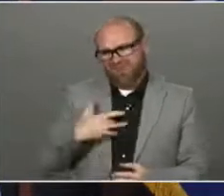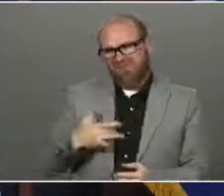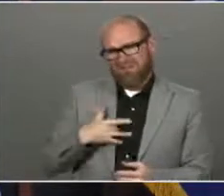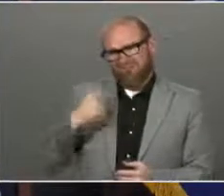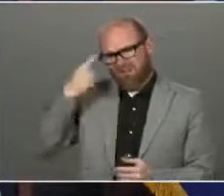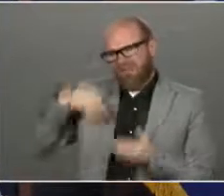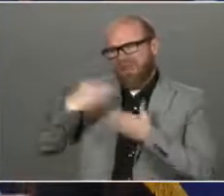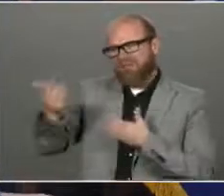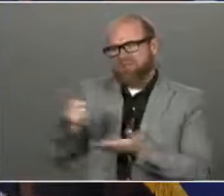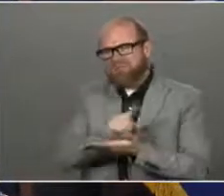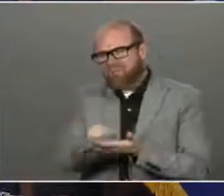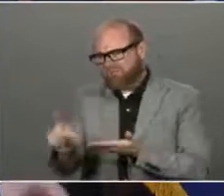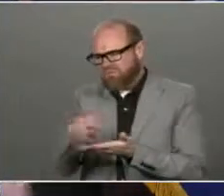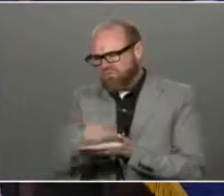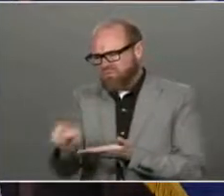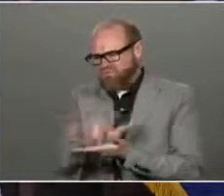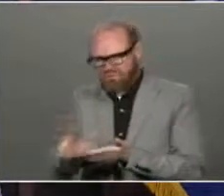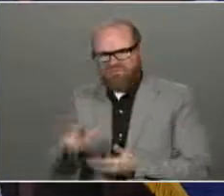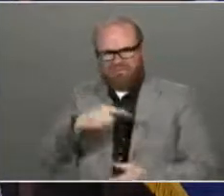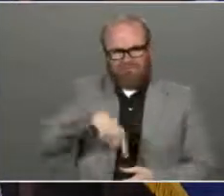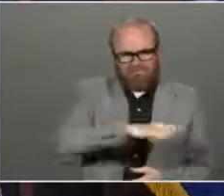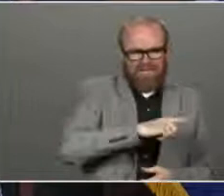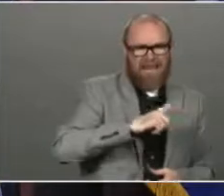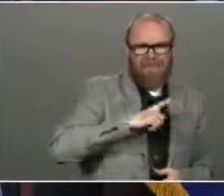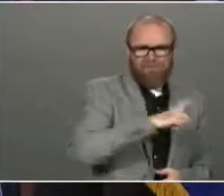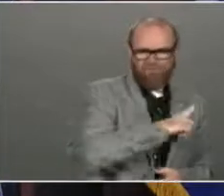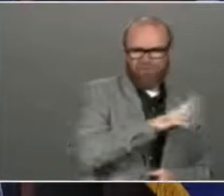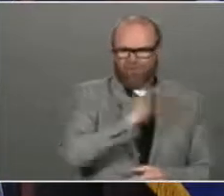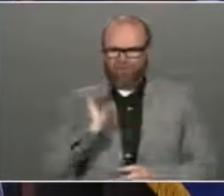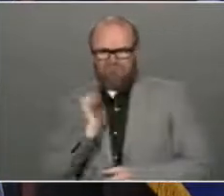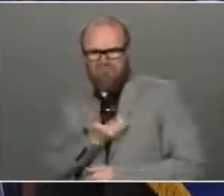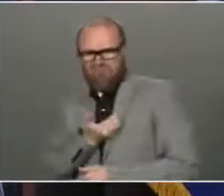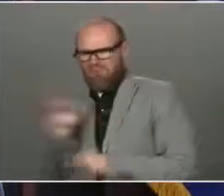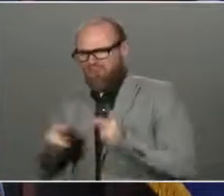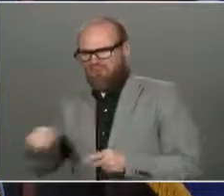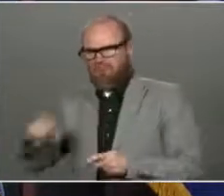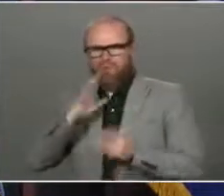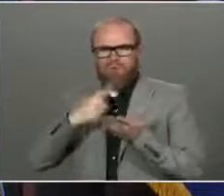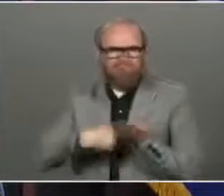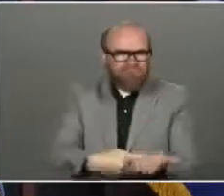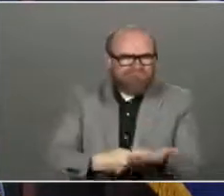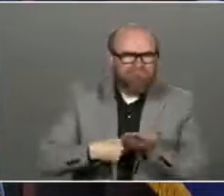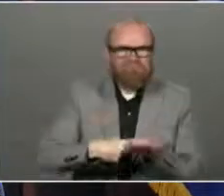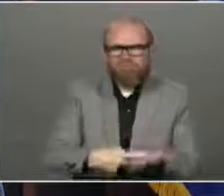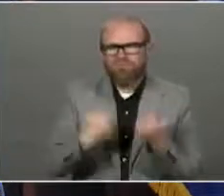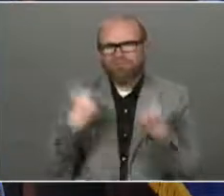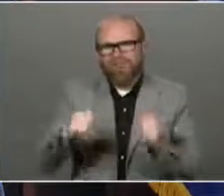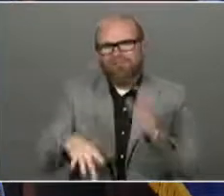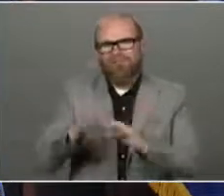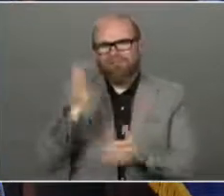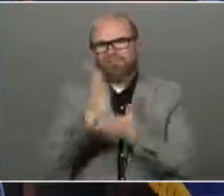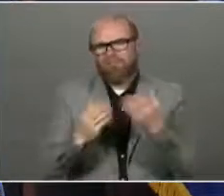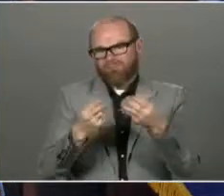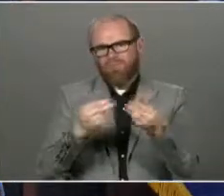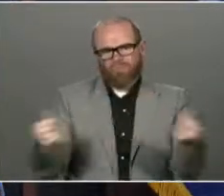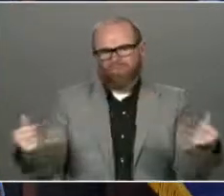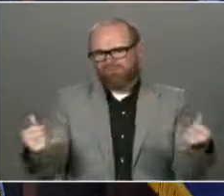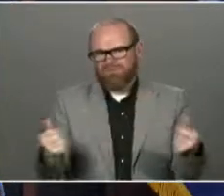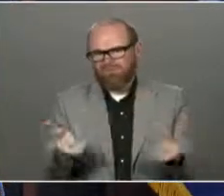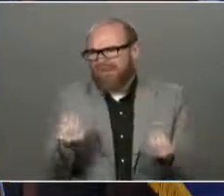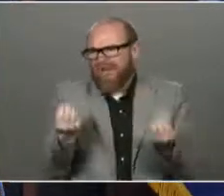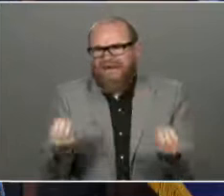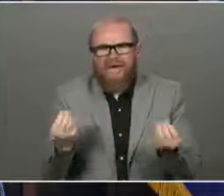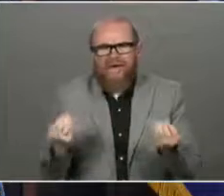over the next few weeks we will continue those discussions with the legislature as they will have to make decisions on what they